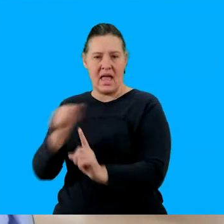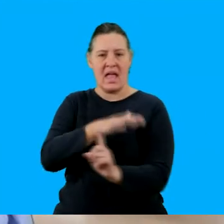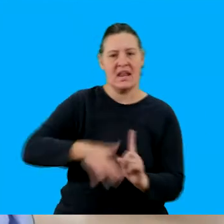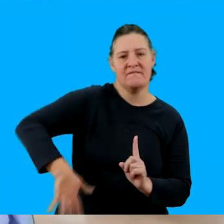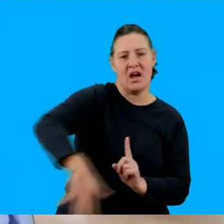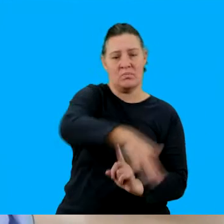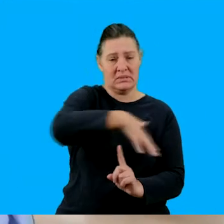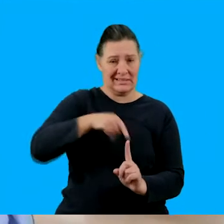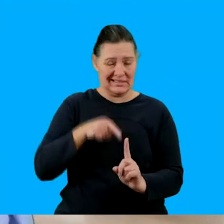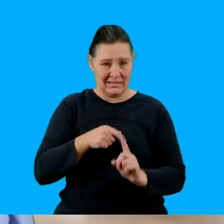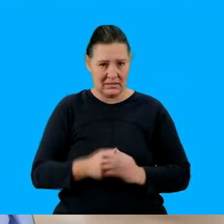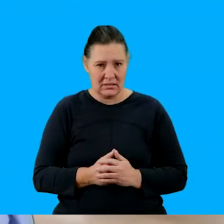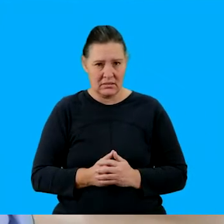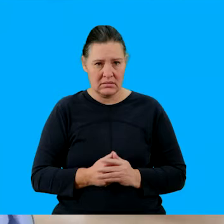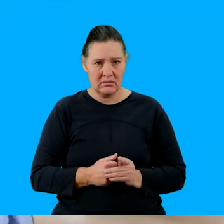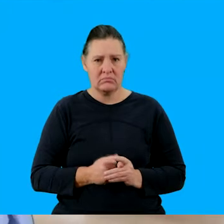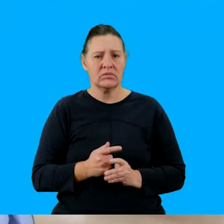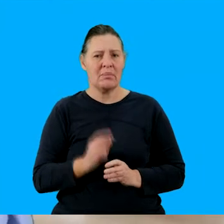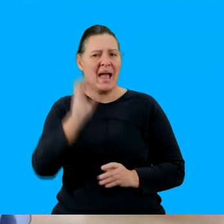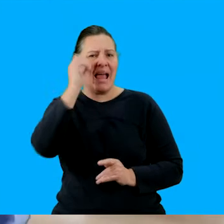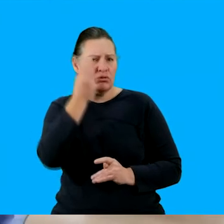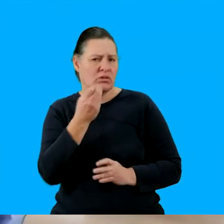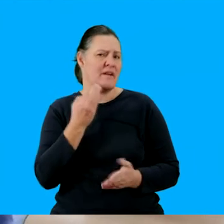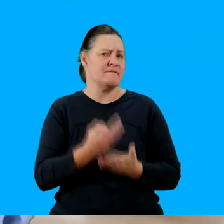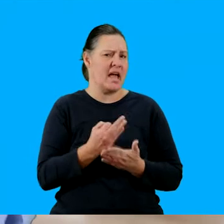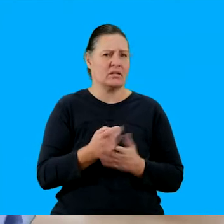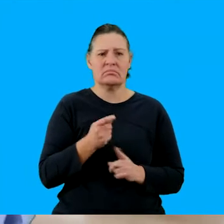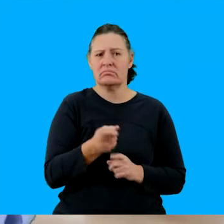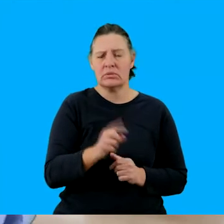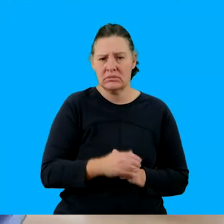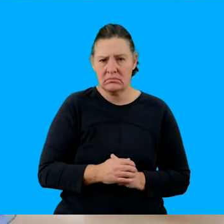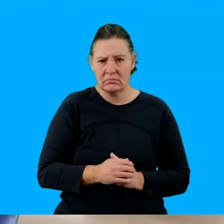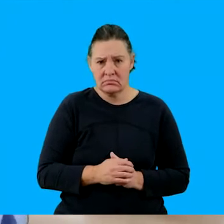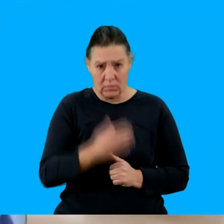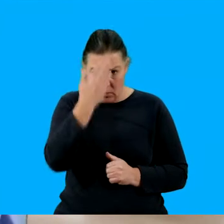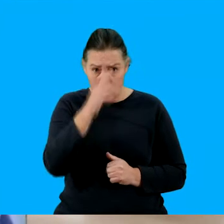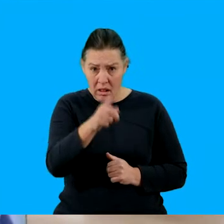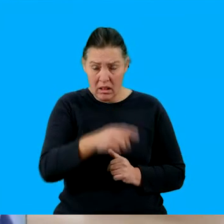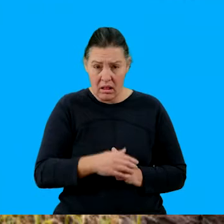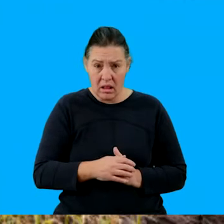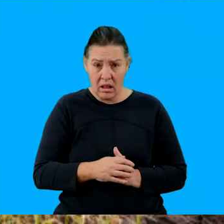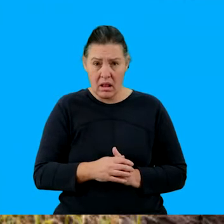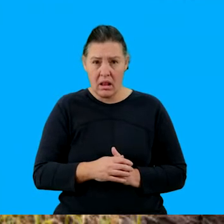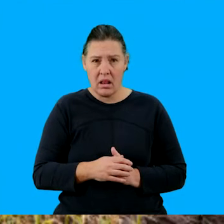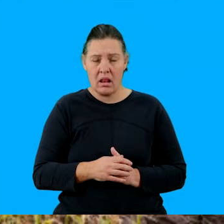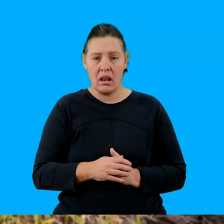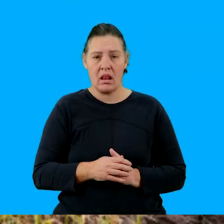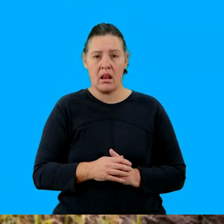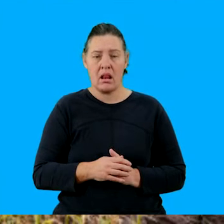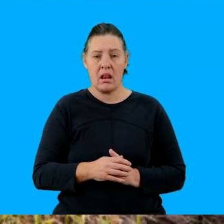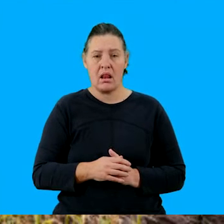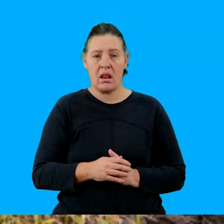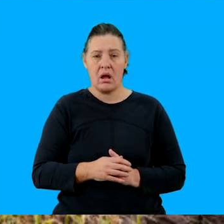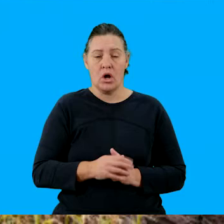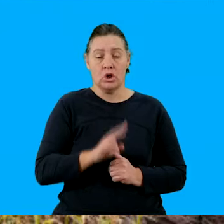environment. Now, let's start by looking into some interesting fact. Now, did you know that in the first